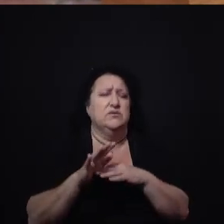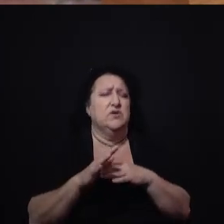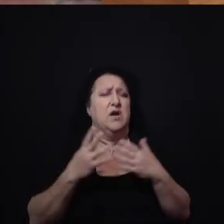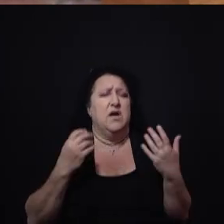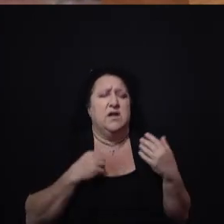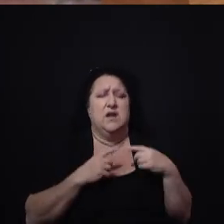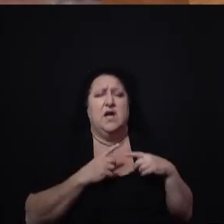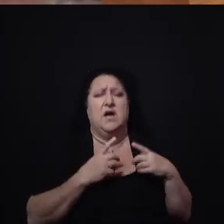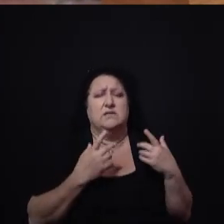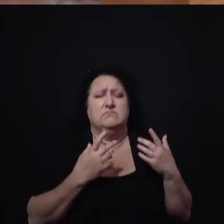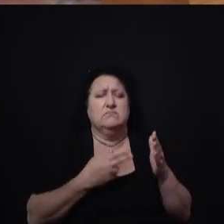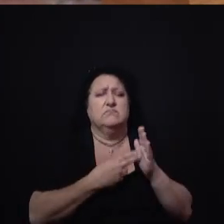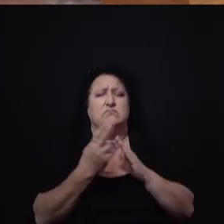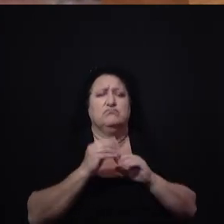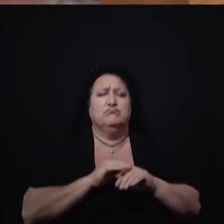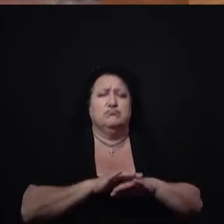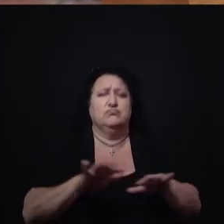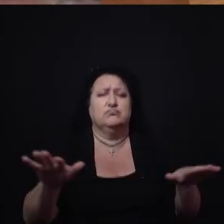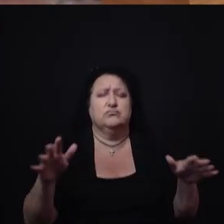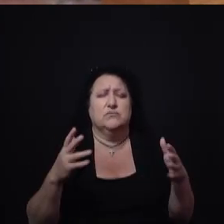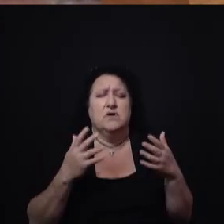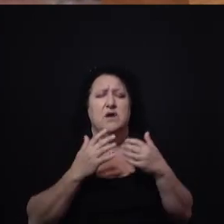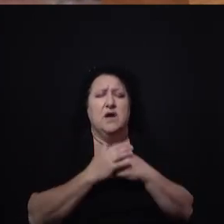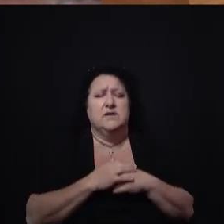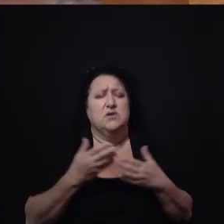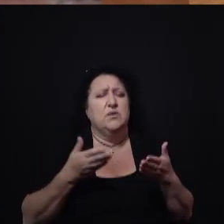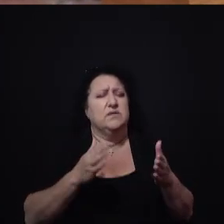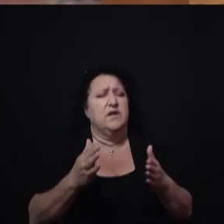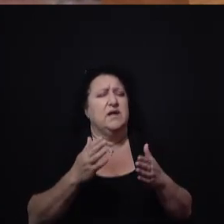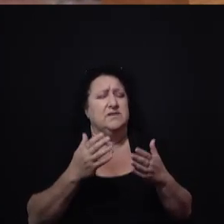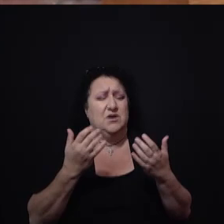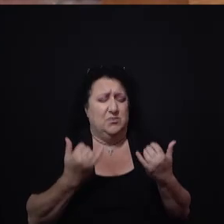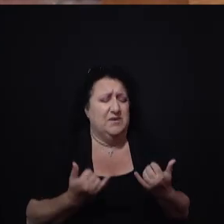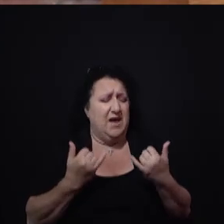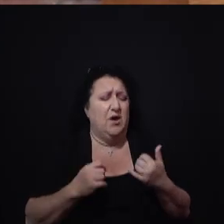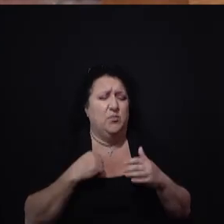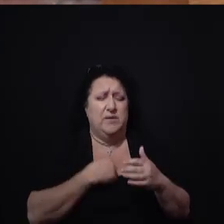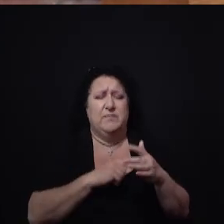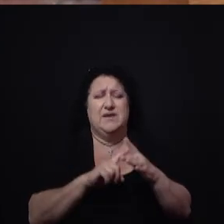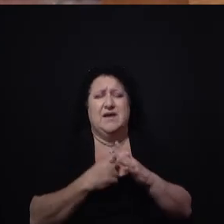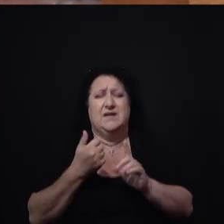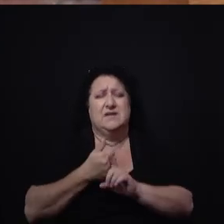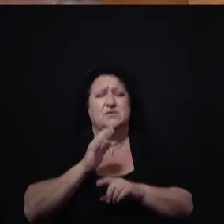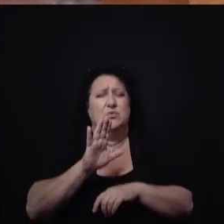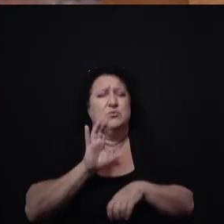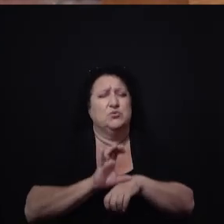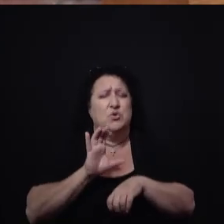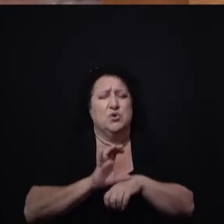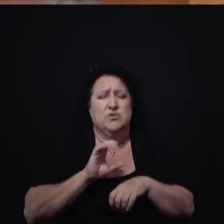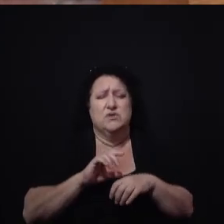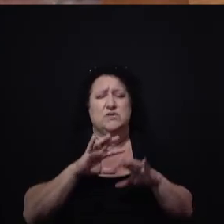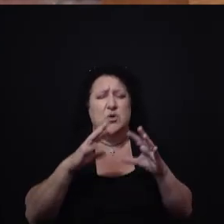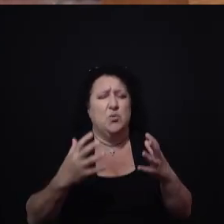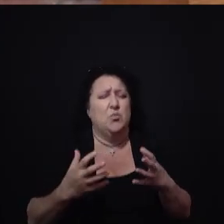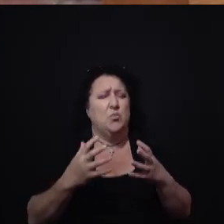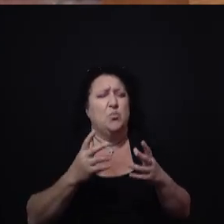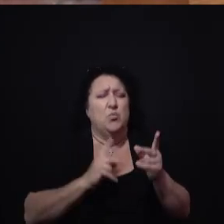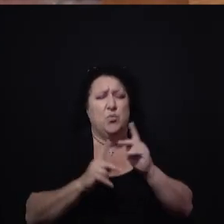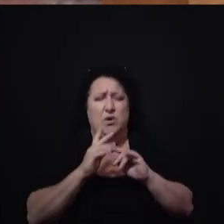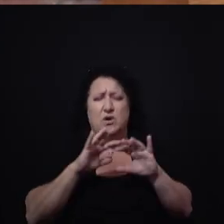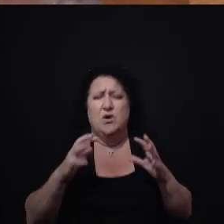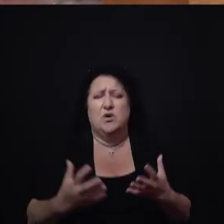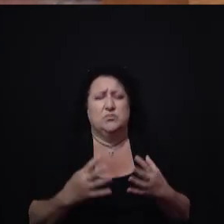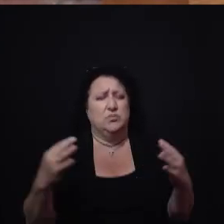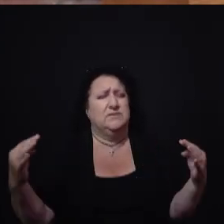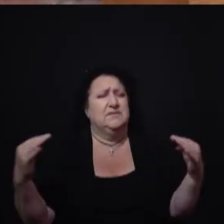your church. Let the world see and let the world know as we testify through our love for each other. That's what you said. This is